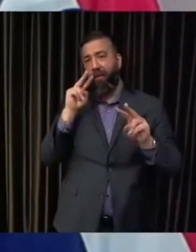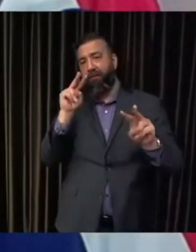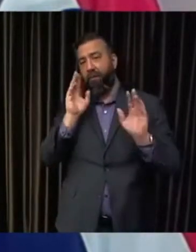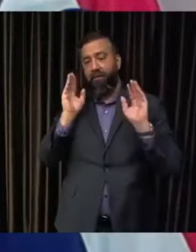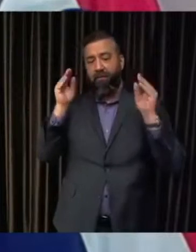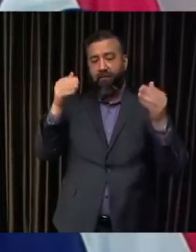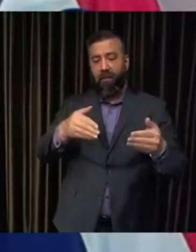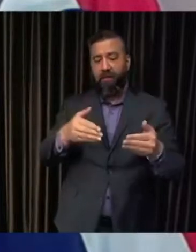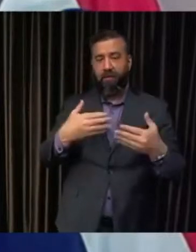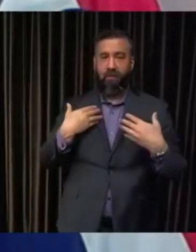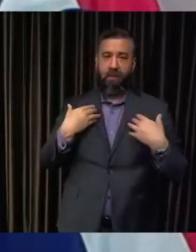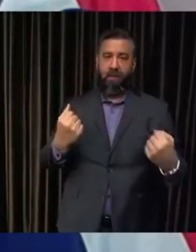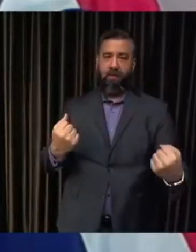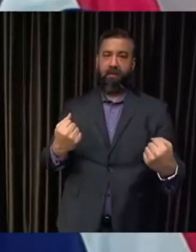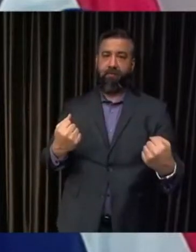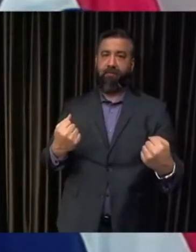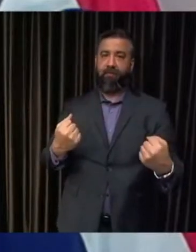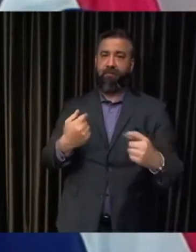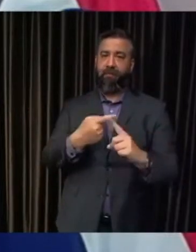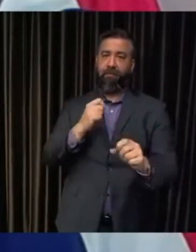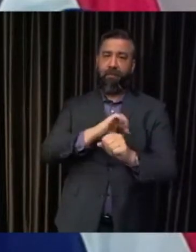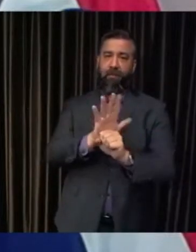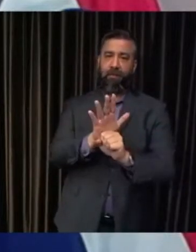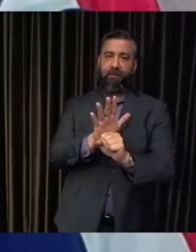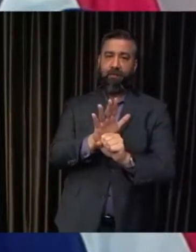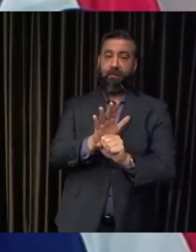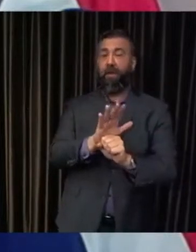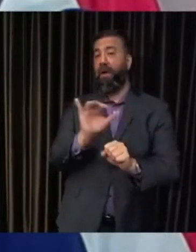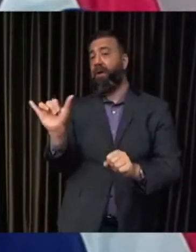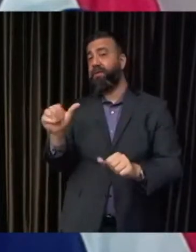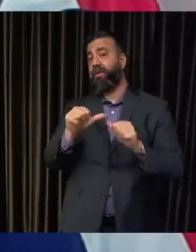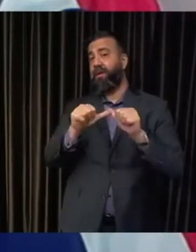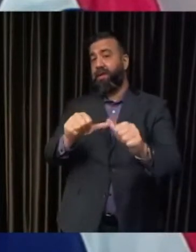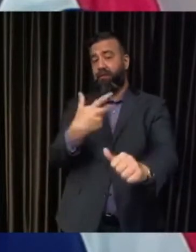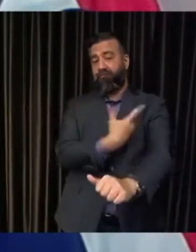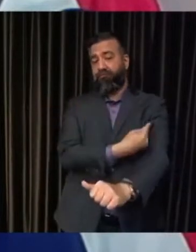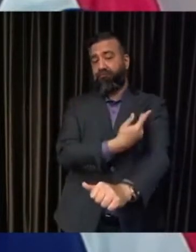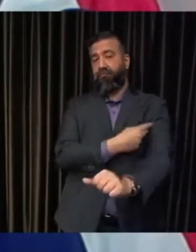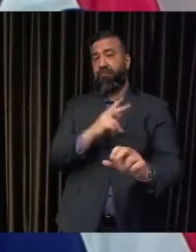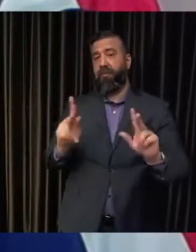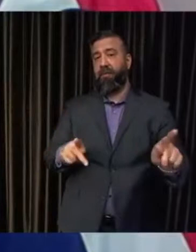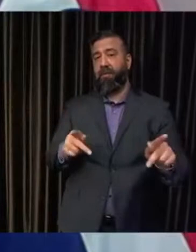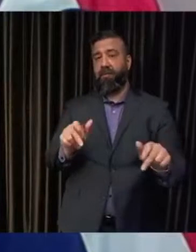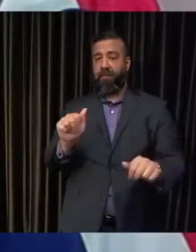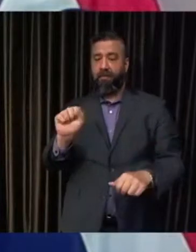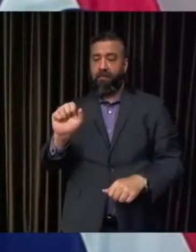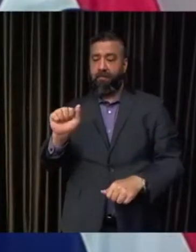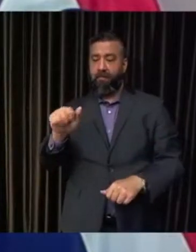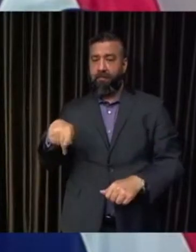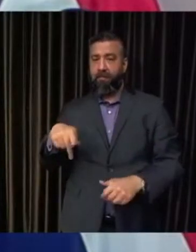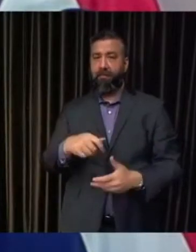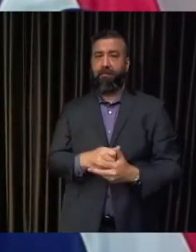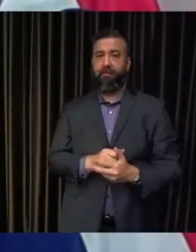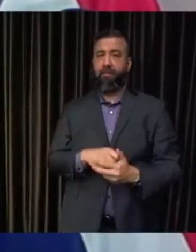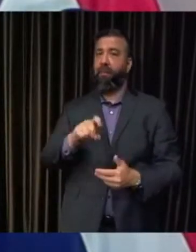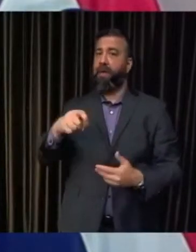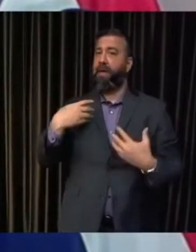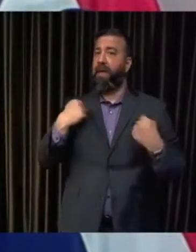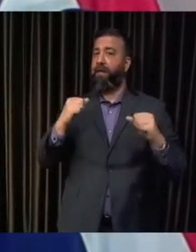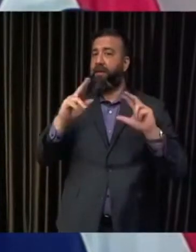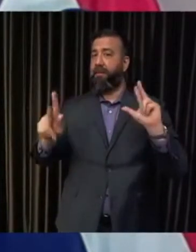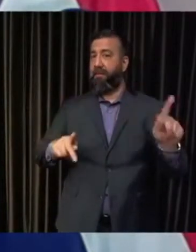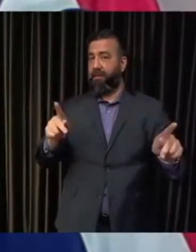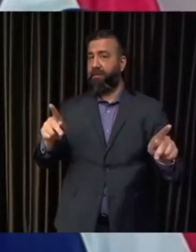from this pandemic while continuing to get residents vaccinated as quickly as possible. We need healthy people to have a